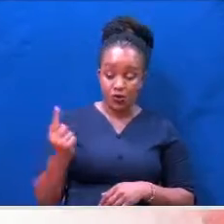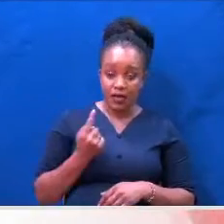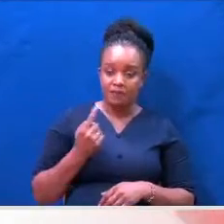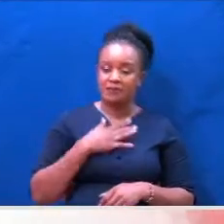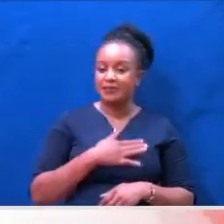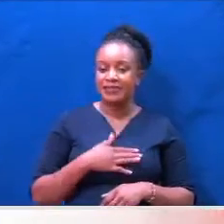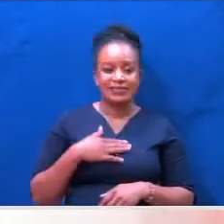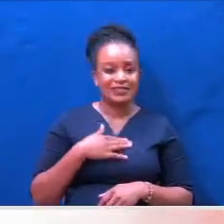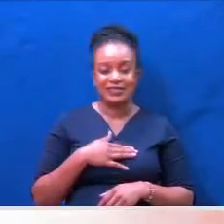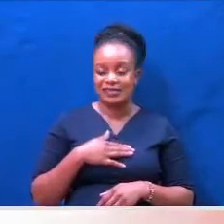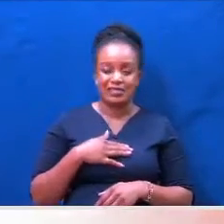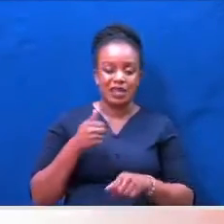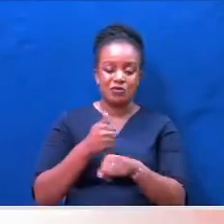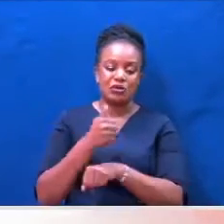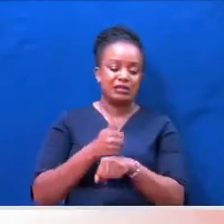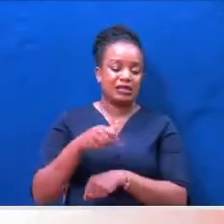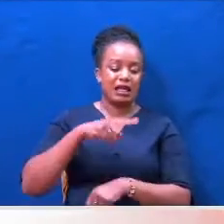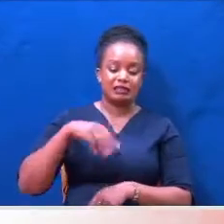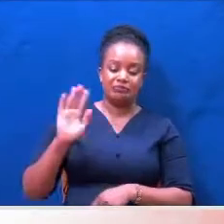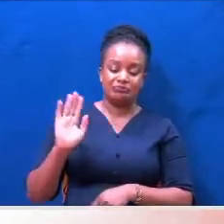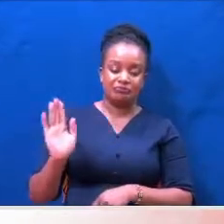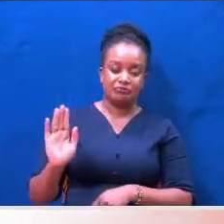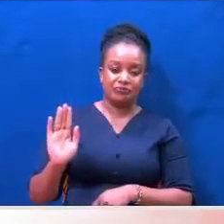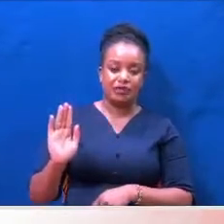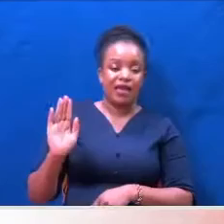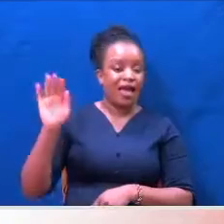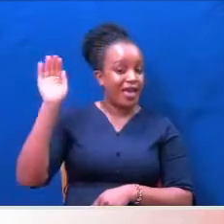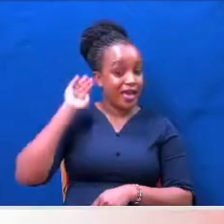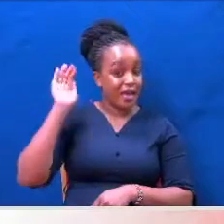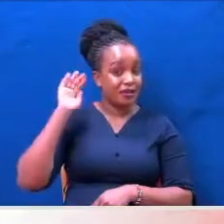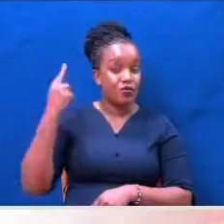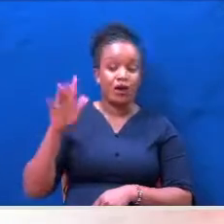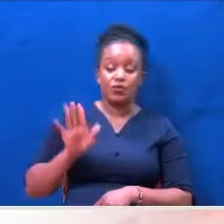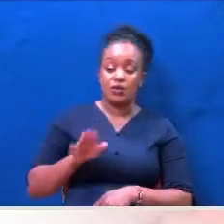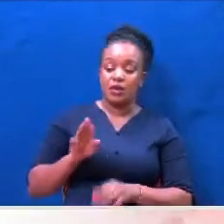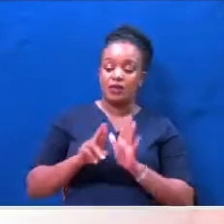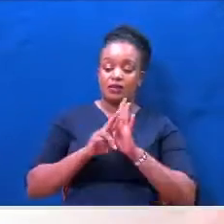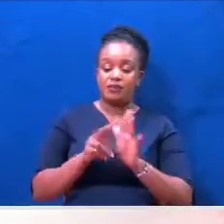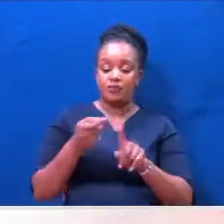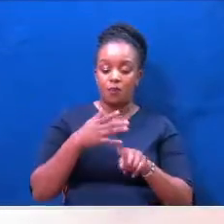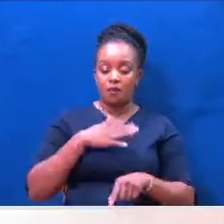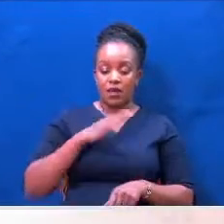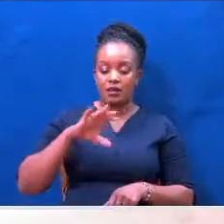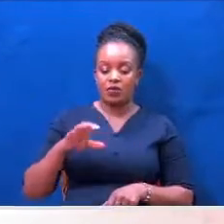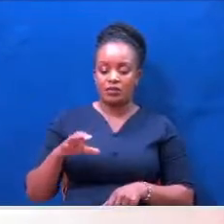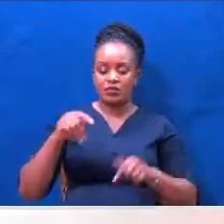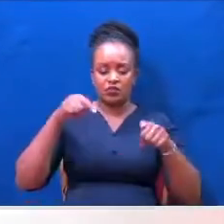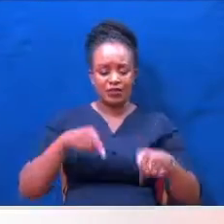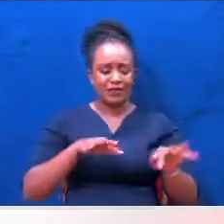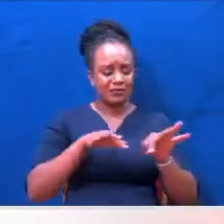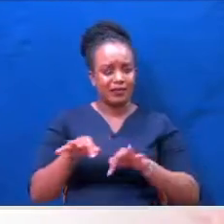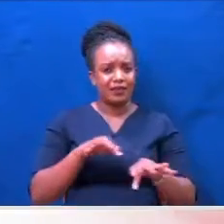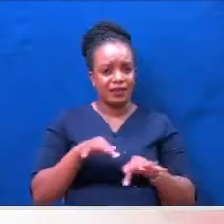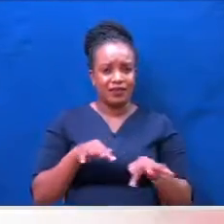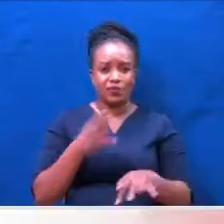Tafadhali wacha kuturushia maneno. Nimesikia mheshimiwa mmoja abani wewe nilikuwa hapa kaunti yangu leo akisema sisi ati we want